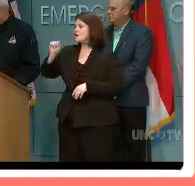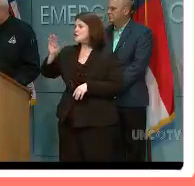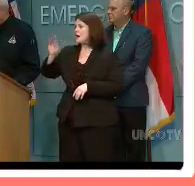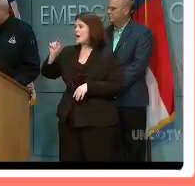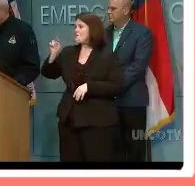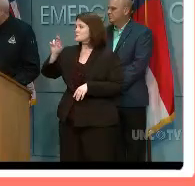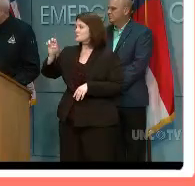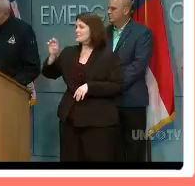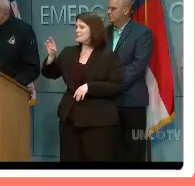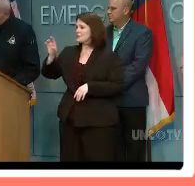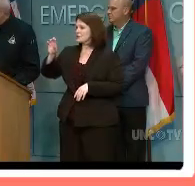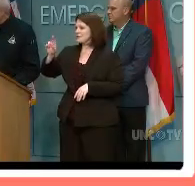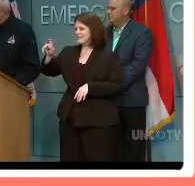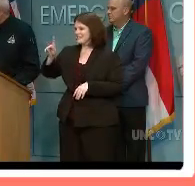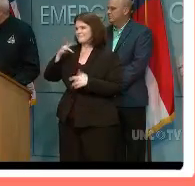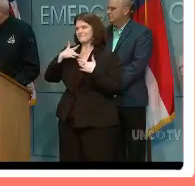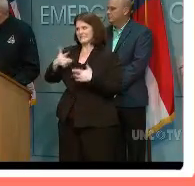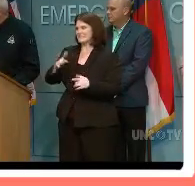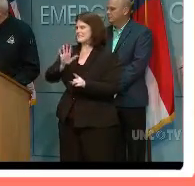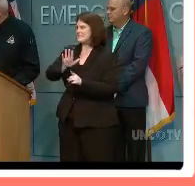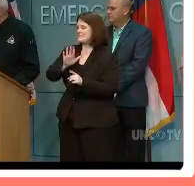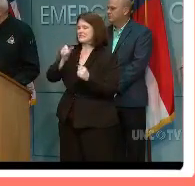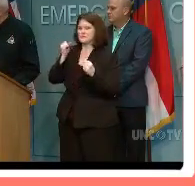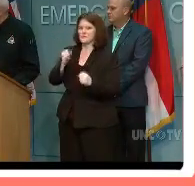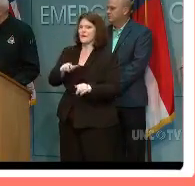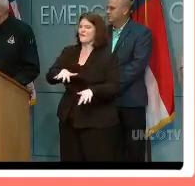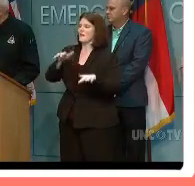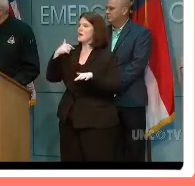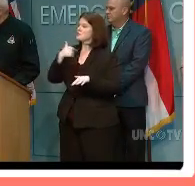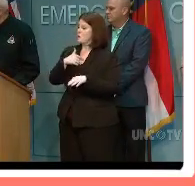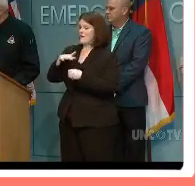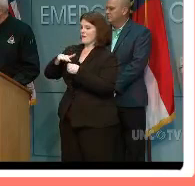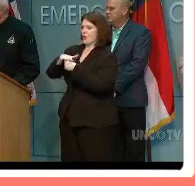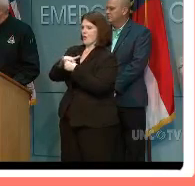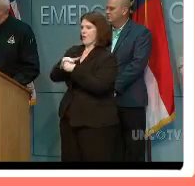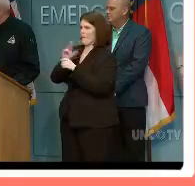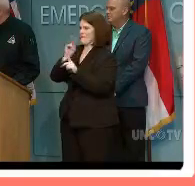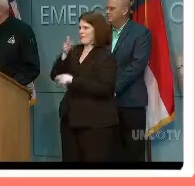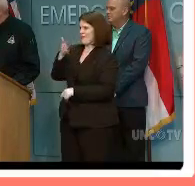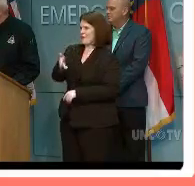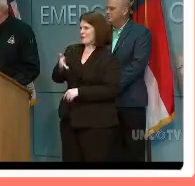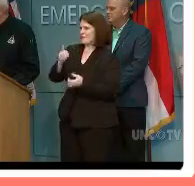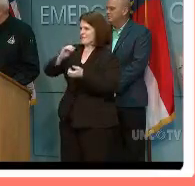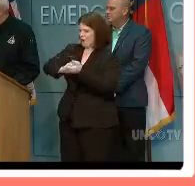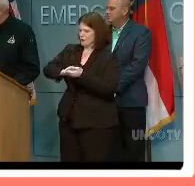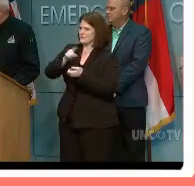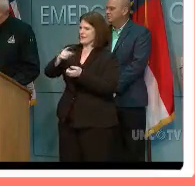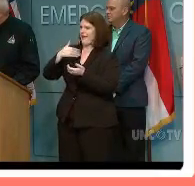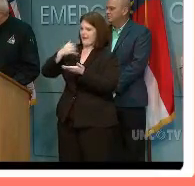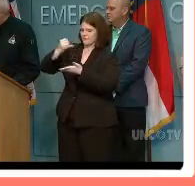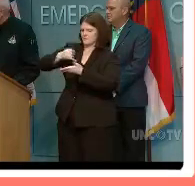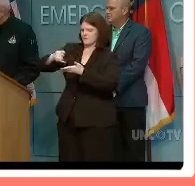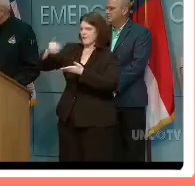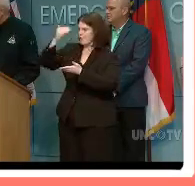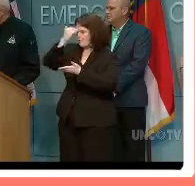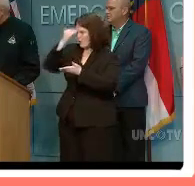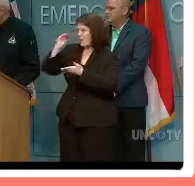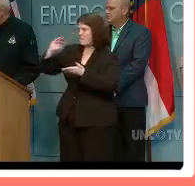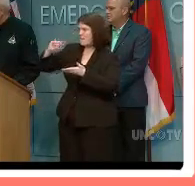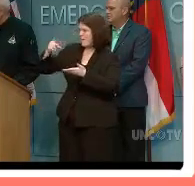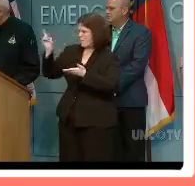Crabtree Creek, and so we work with our local partners to map those risks, and I'm quite sure that they'll be putting